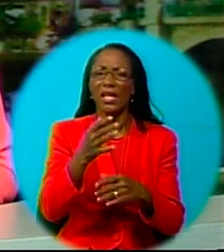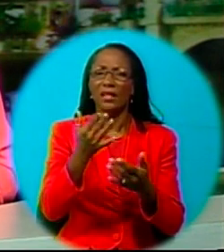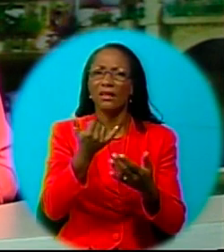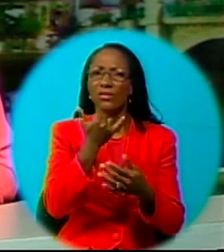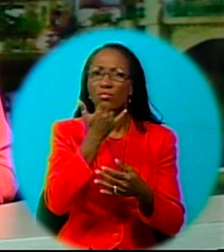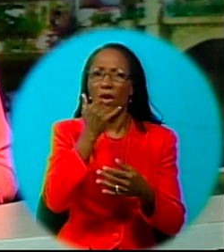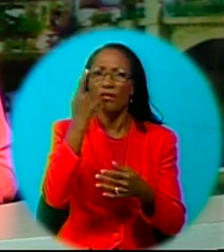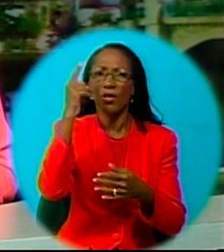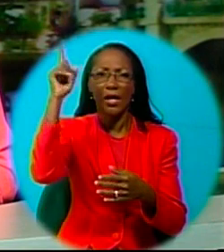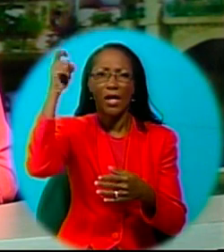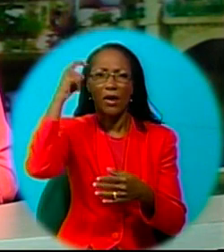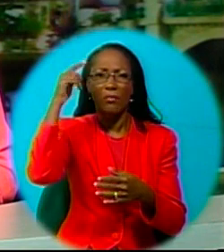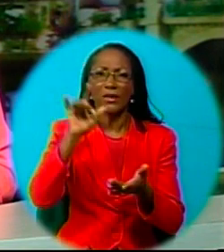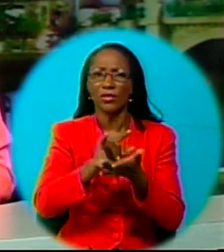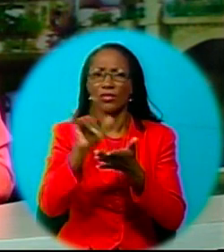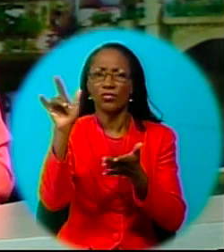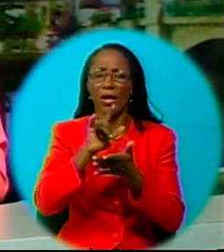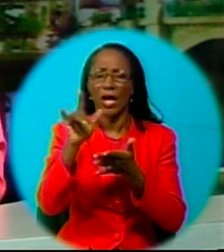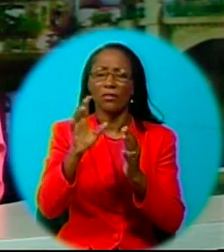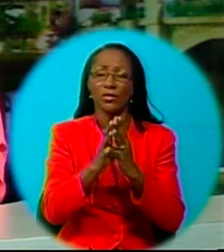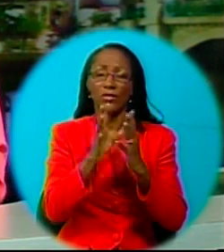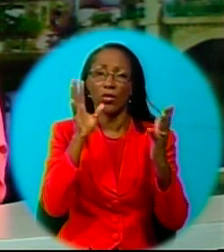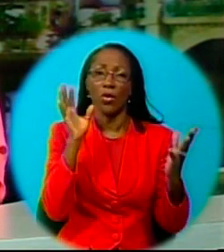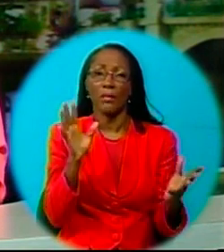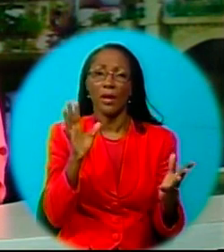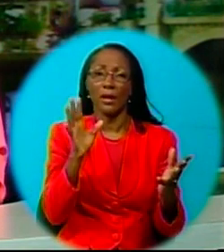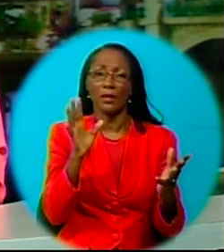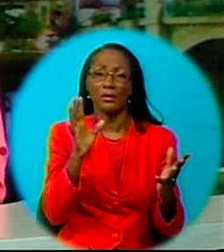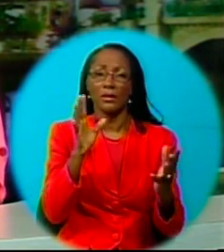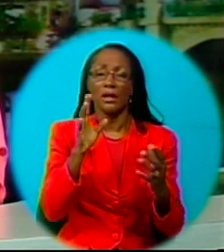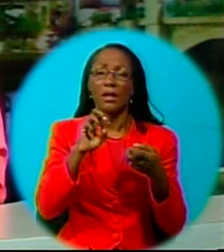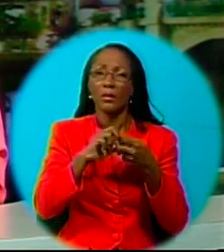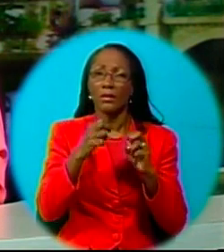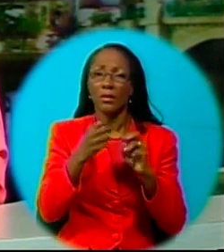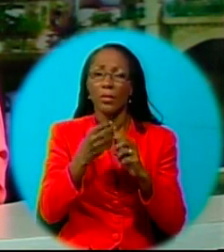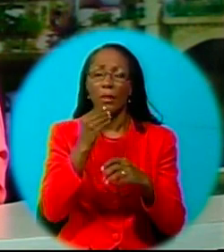ministers when there are many issues to be addressed at home.